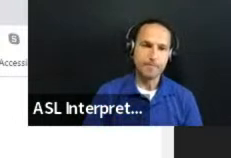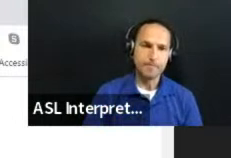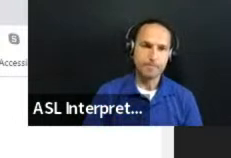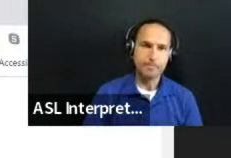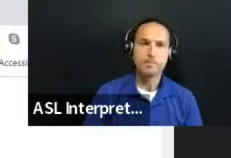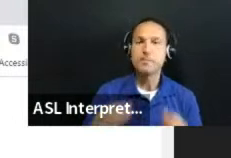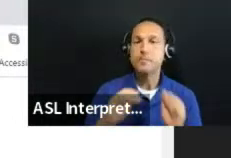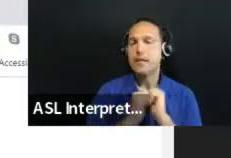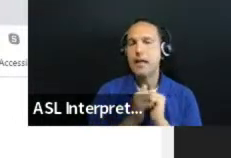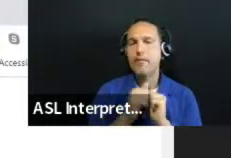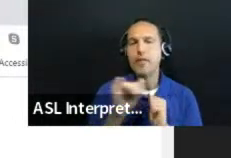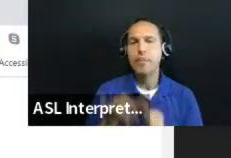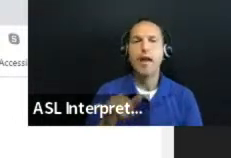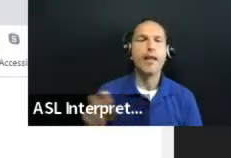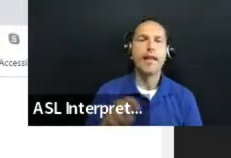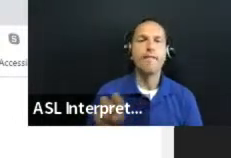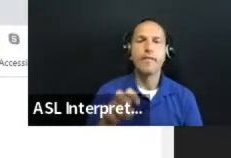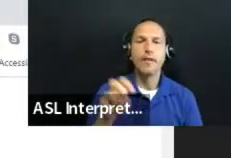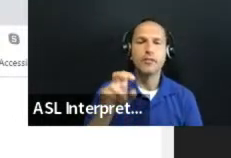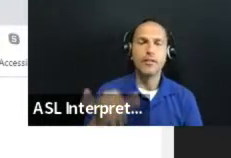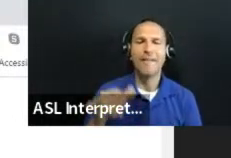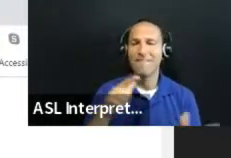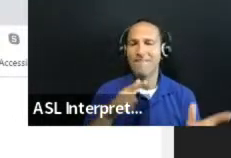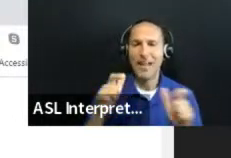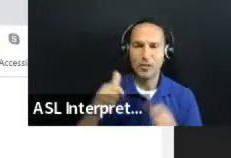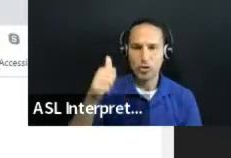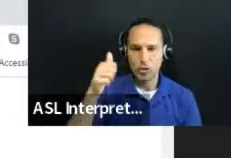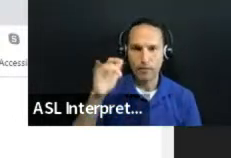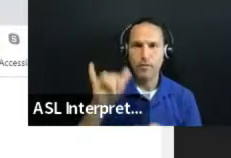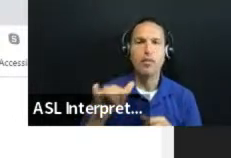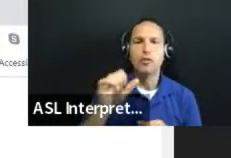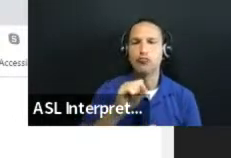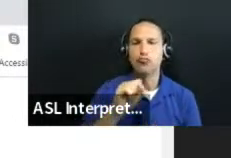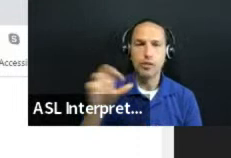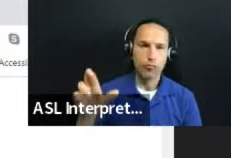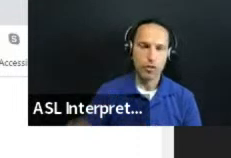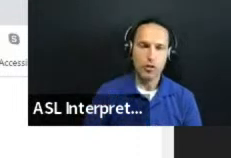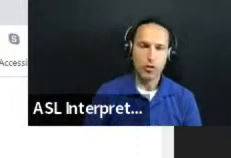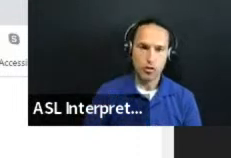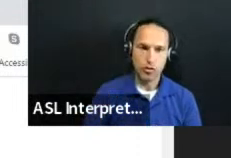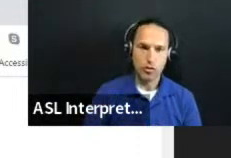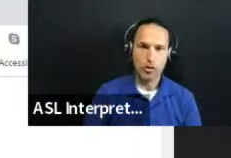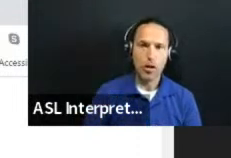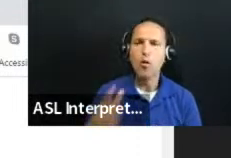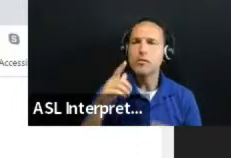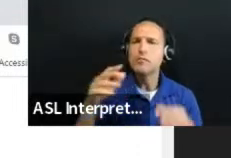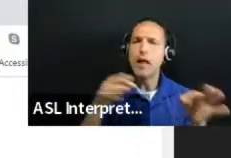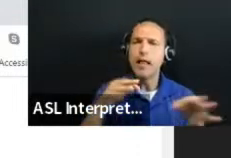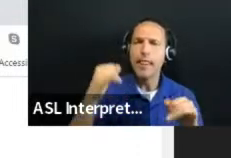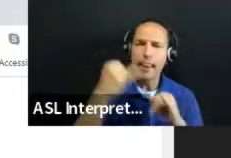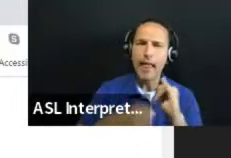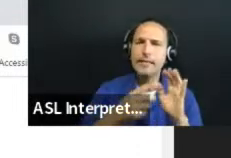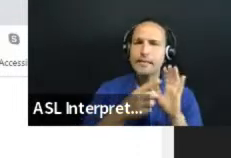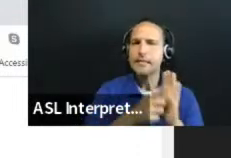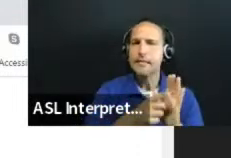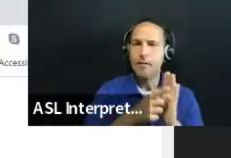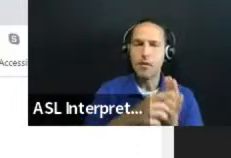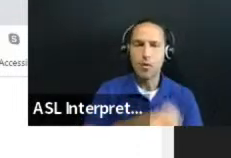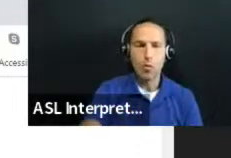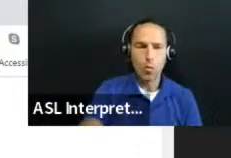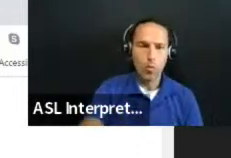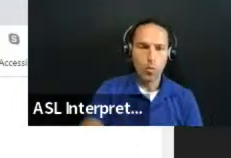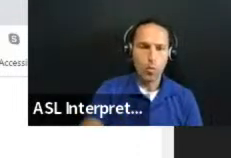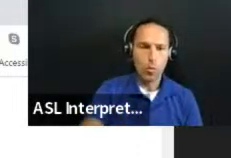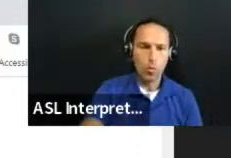a way of making navigation faster for screen reader users as well. I want to get into this last demo, and then we can take Invite mute